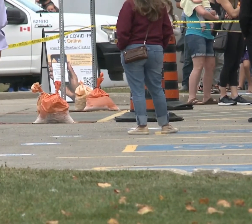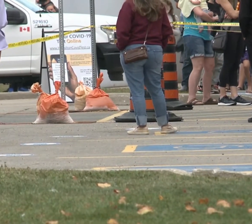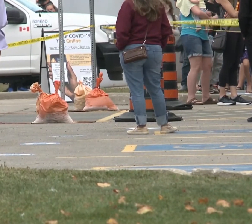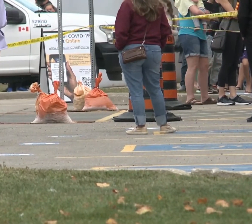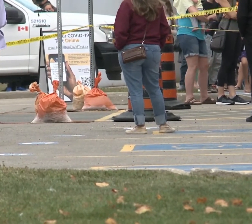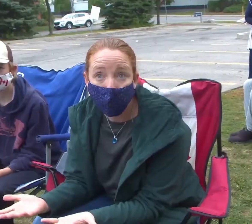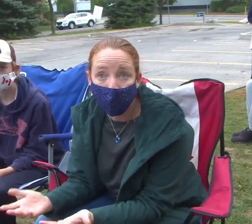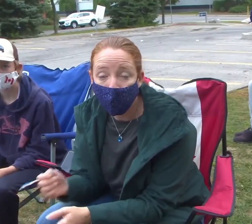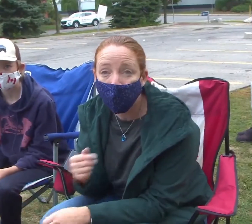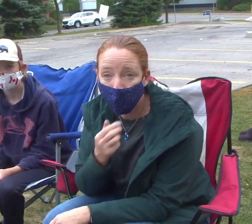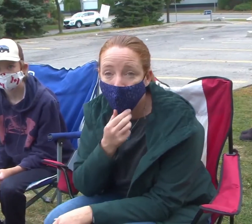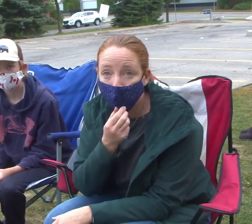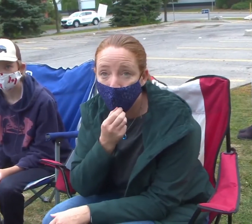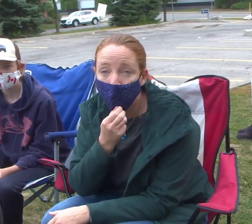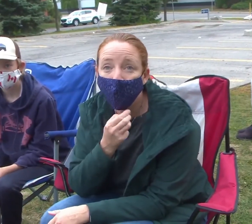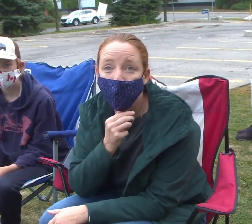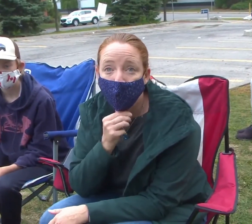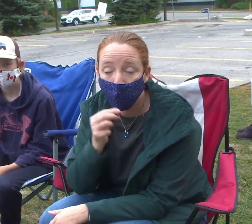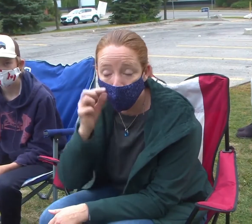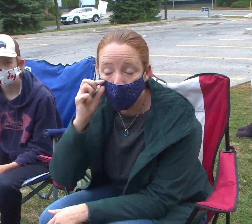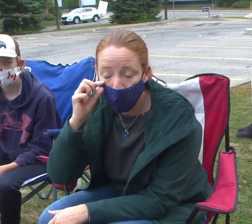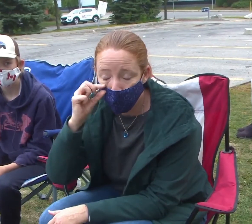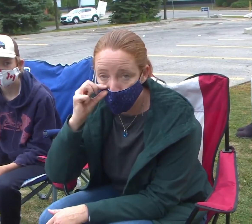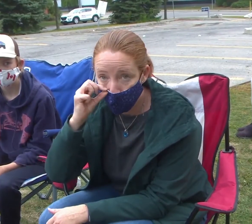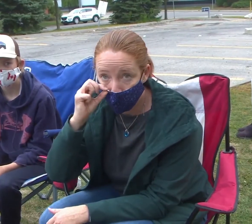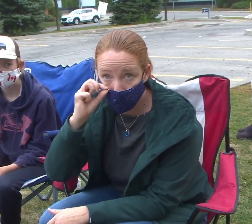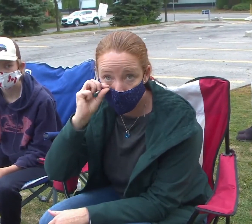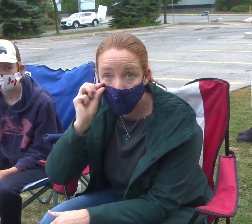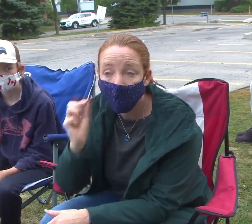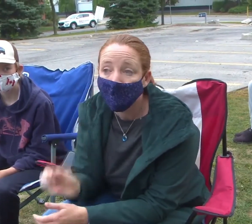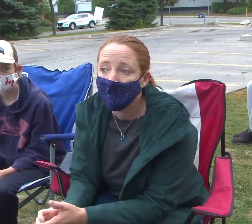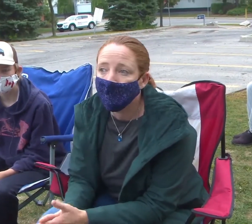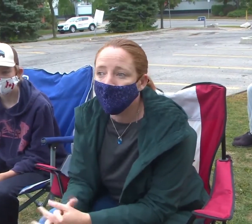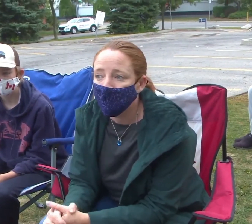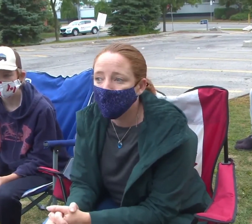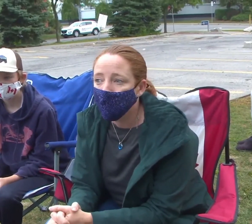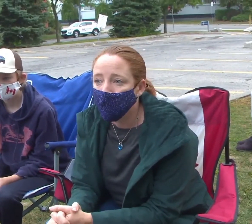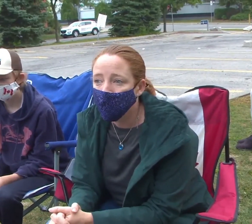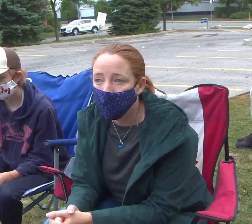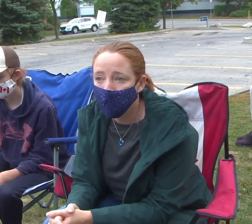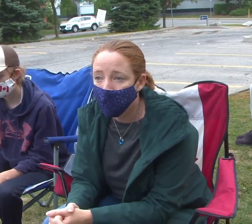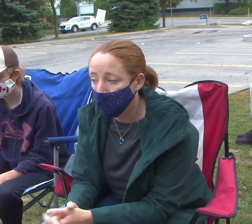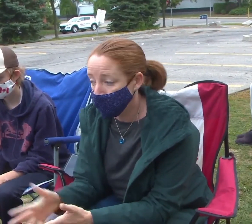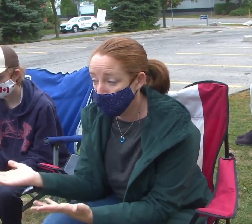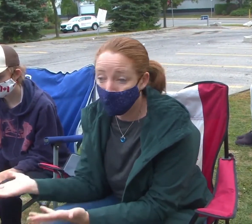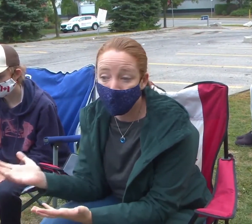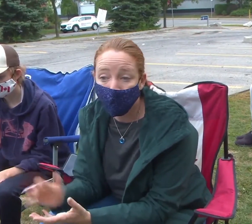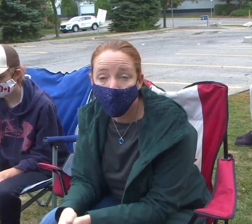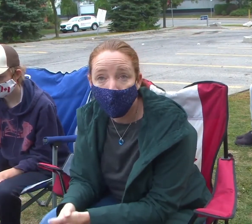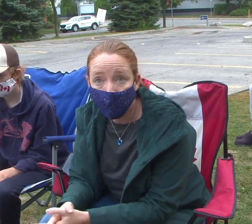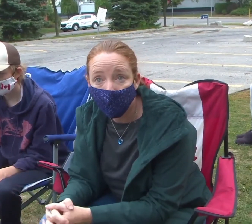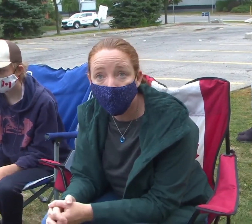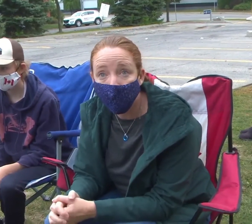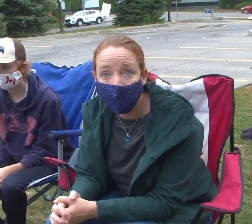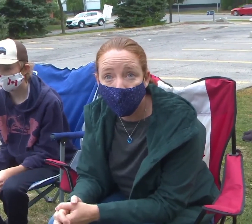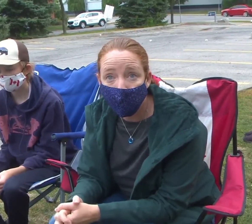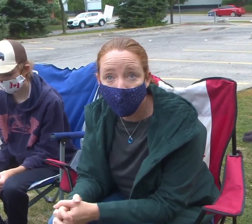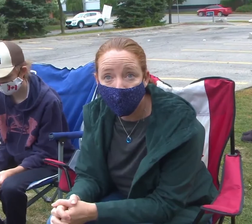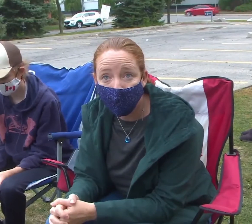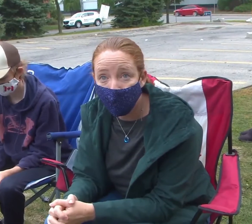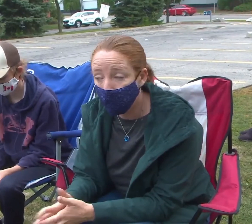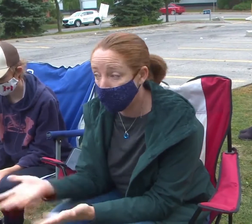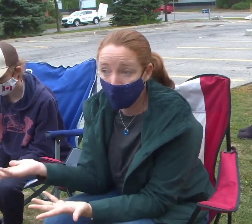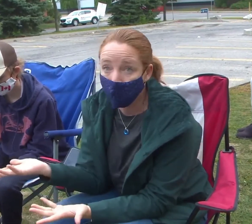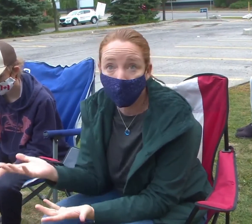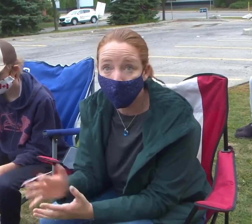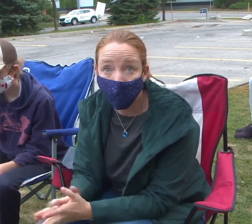We've been trying to get a hold of public health, and we do know that they're overwhelmed with calls. So we just thought we need to get our kids back to school. Everybody's